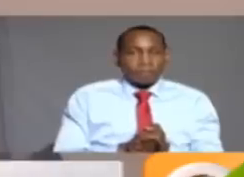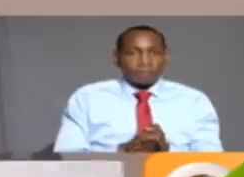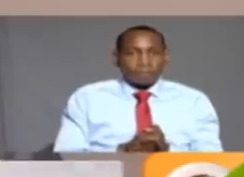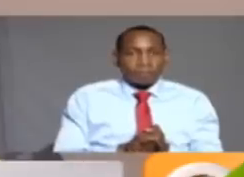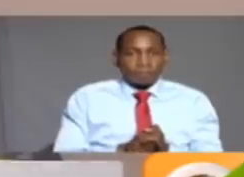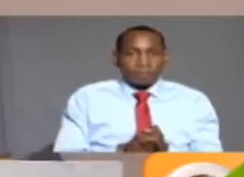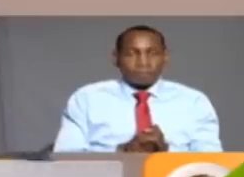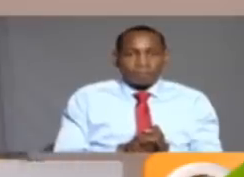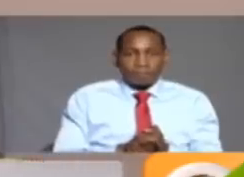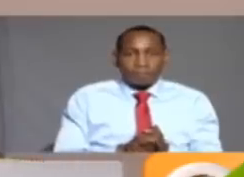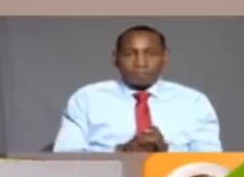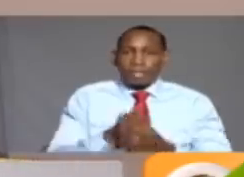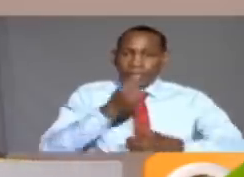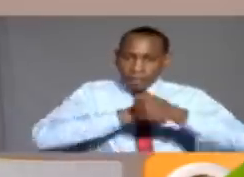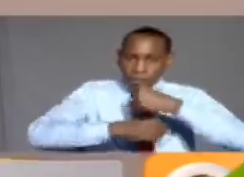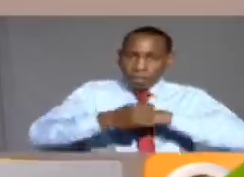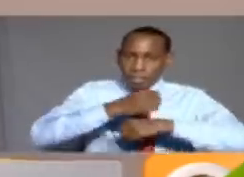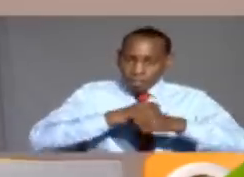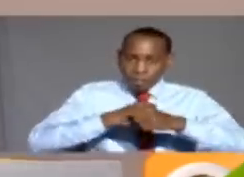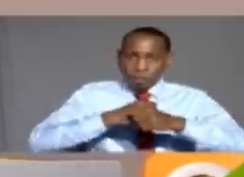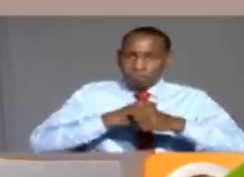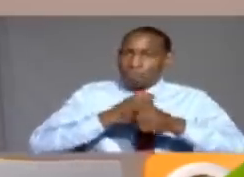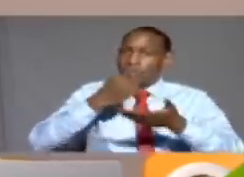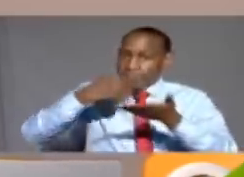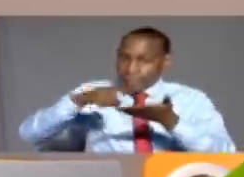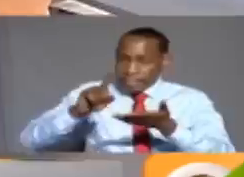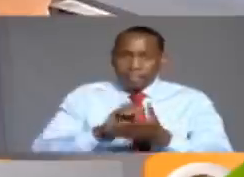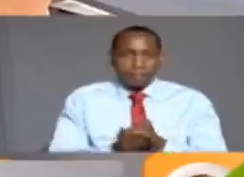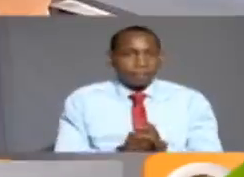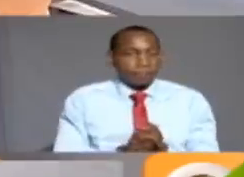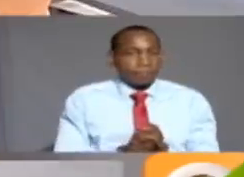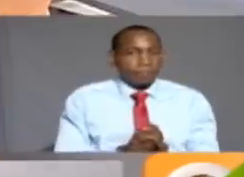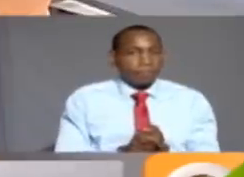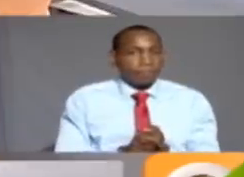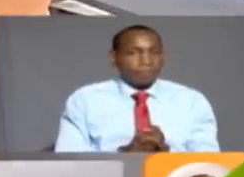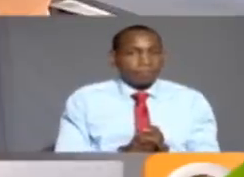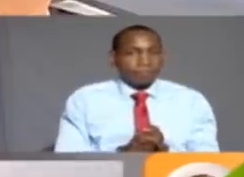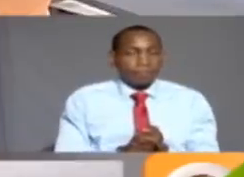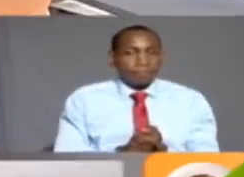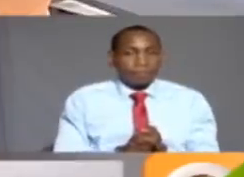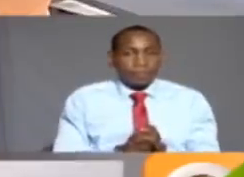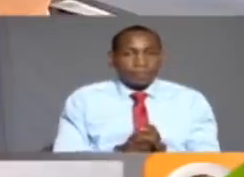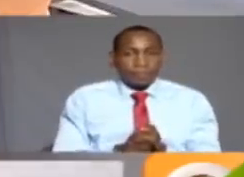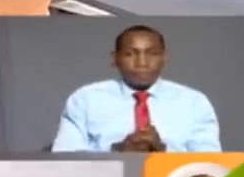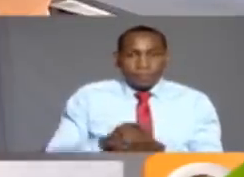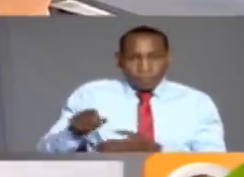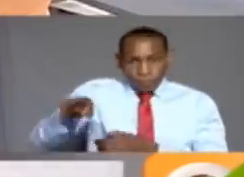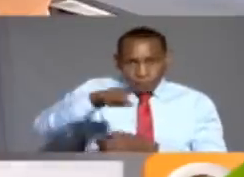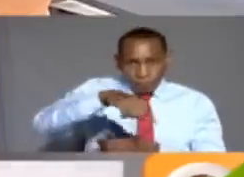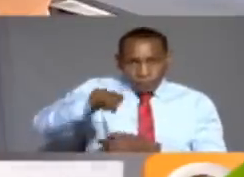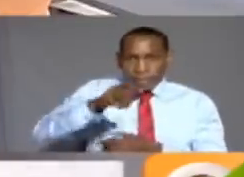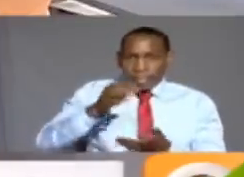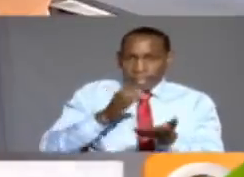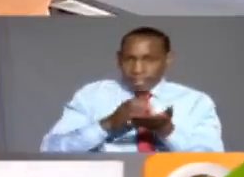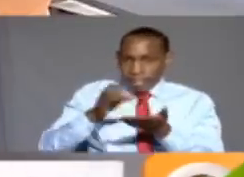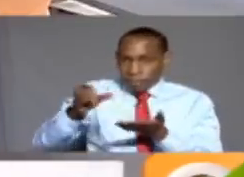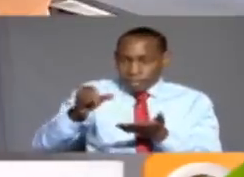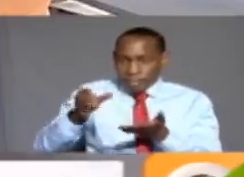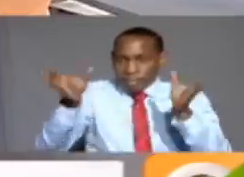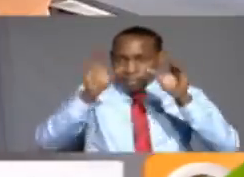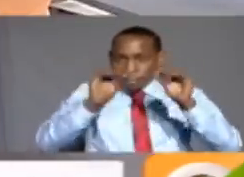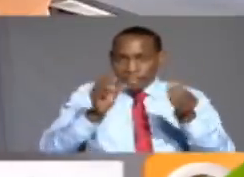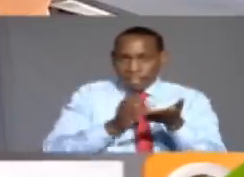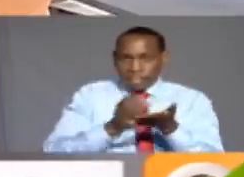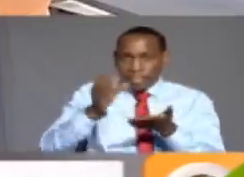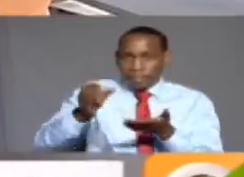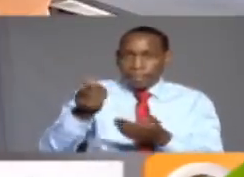not out of order. So how is an MP sabotaging it? That's what I'm wondering. How is Honorable Mbugu sabotaging it? You know, we are the owners of the budget. We are the ones who allocate. We give money